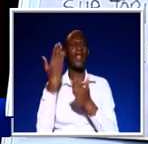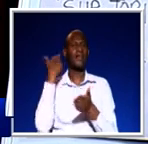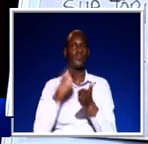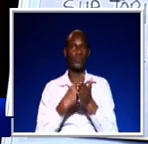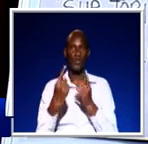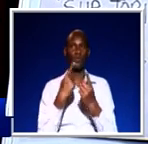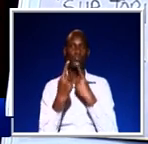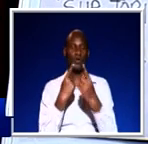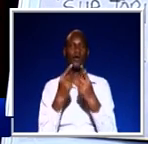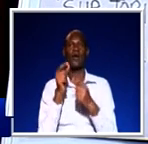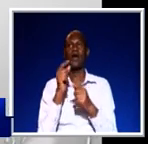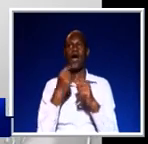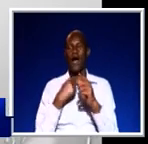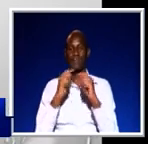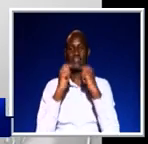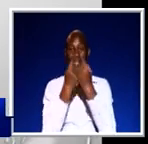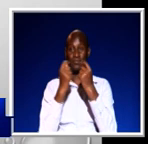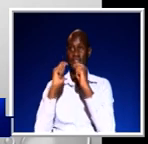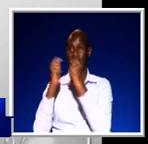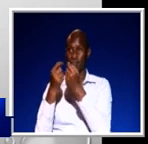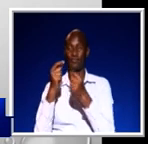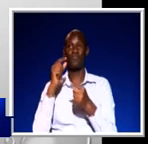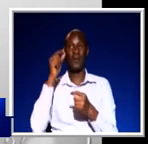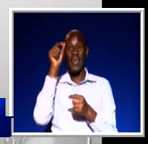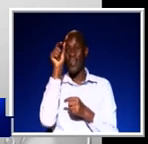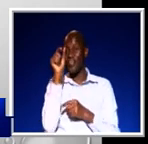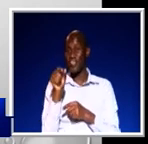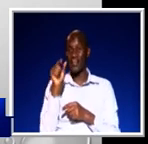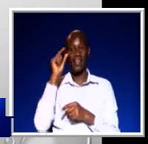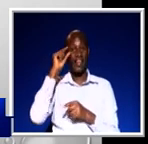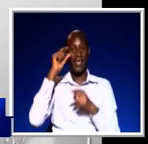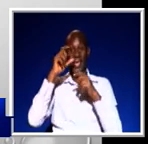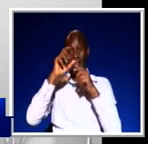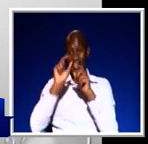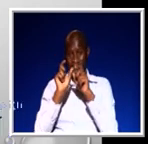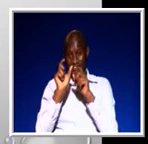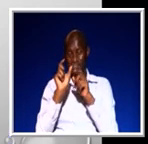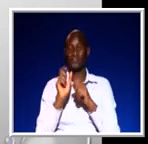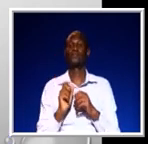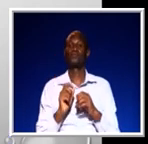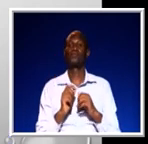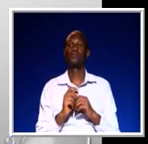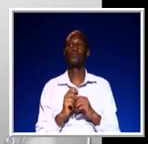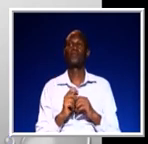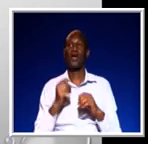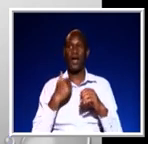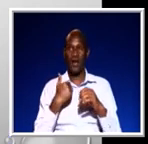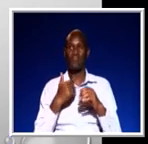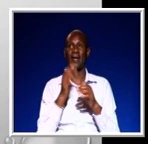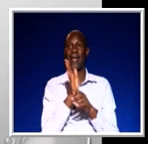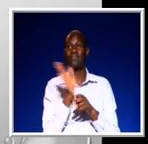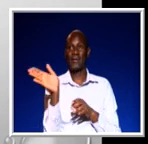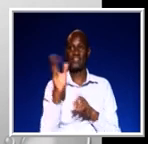talked about types of thin lenses, and in a nutshell, we have diverging